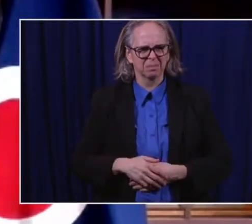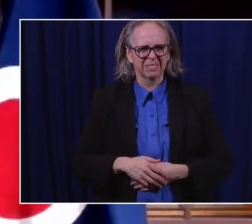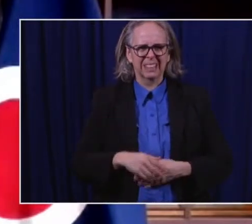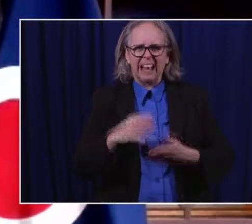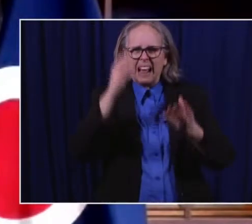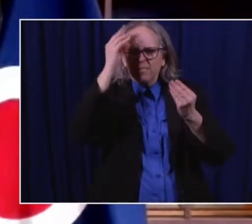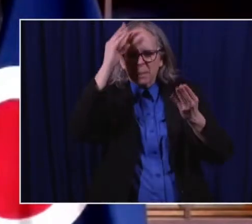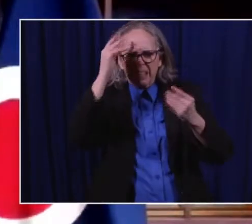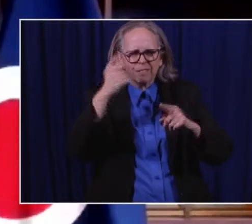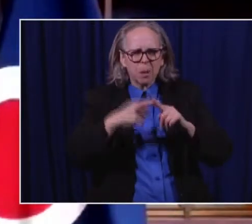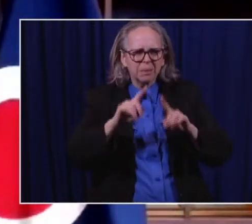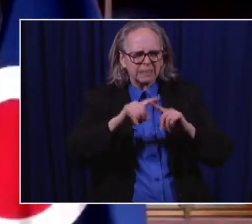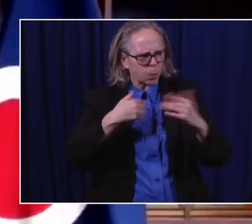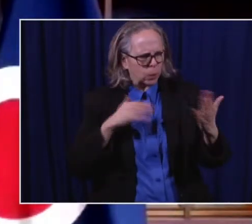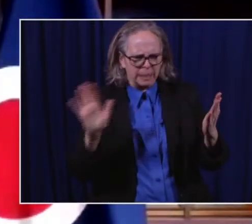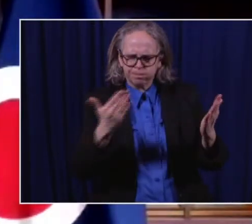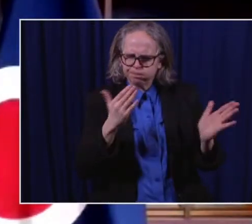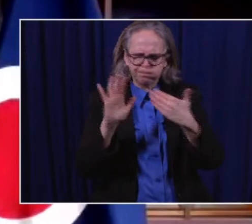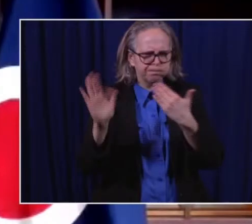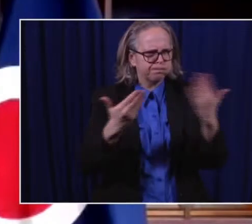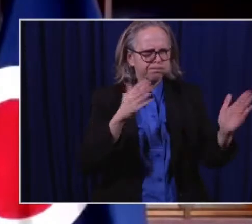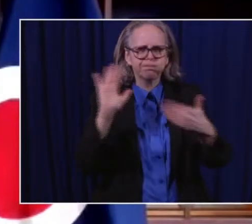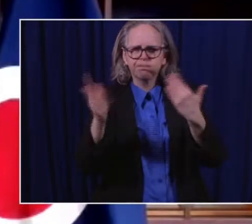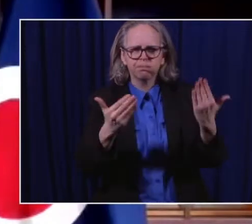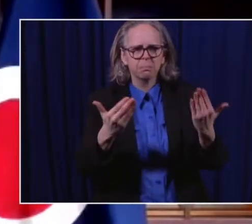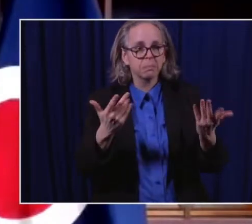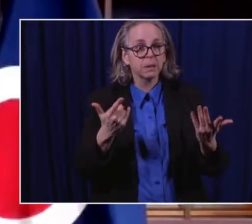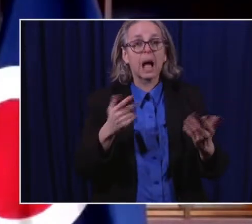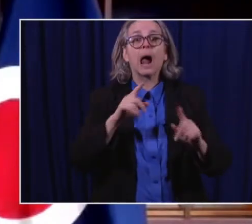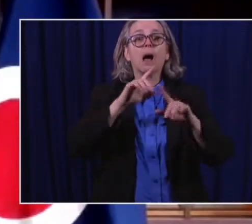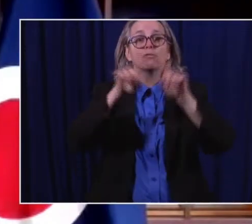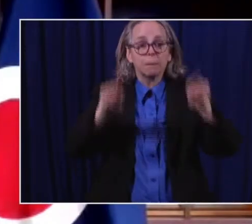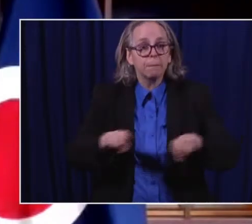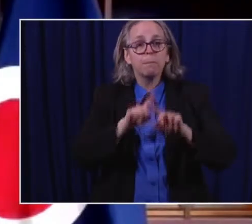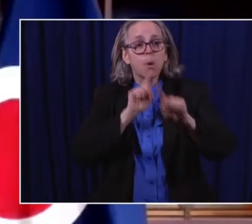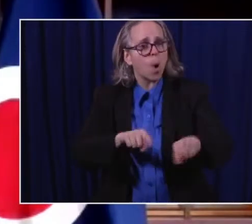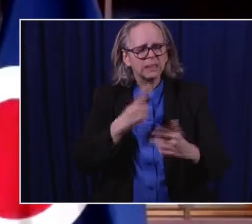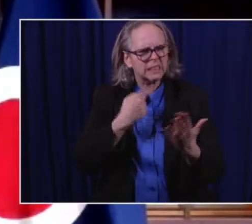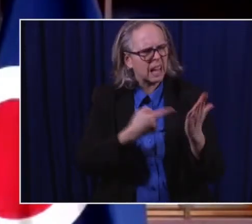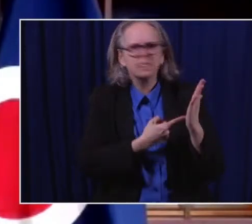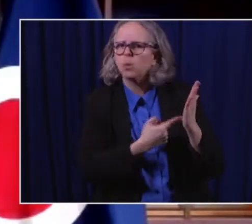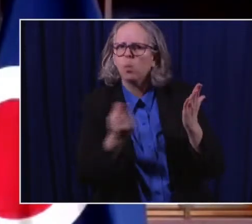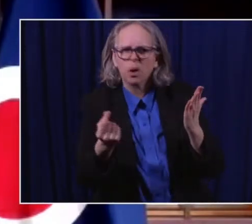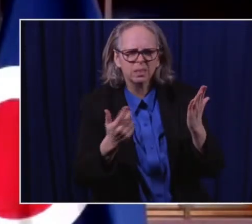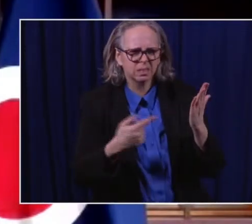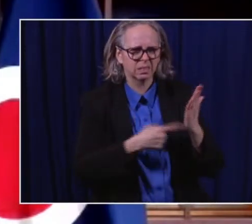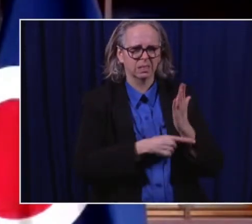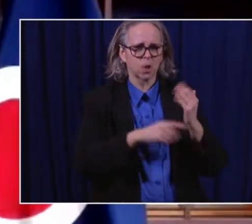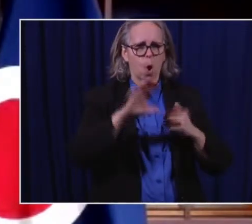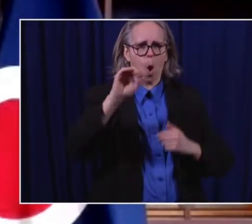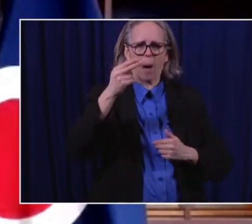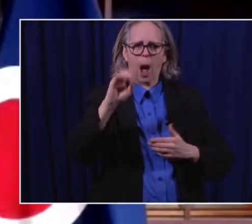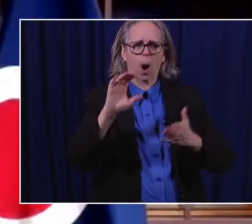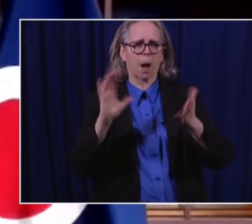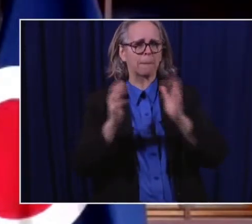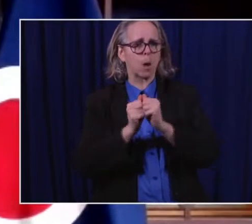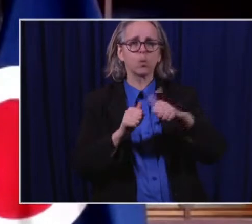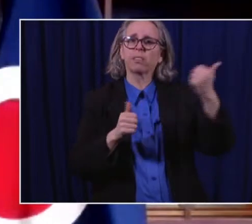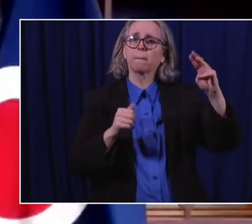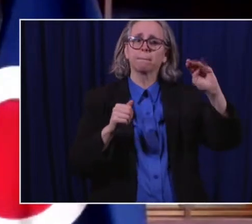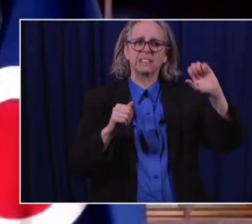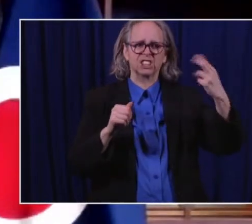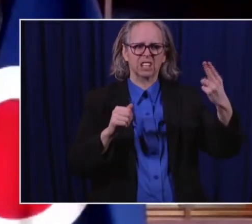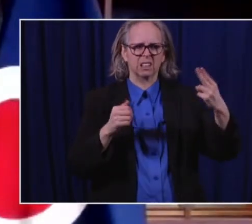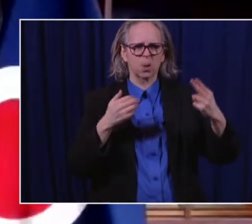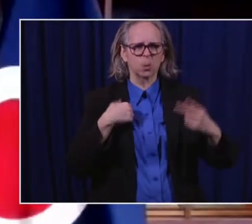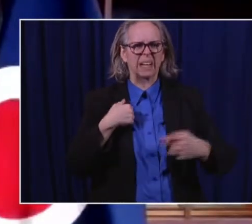shows Ohio is having vaccinated 28,000 more people than Michigan. We've even vaccinated more